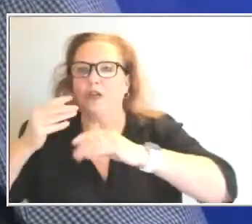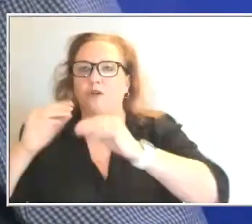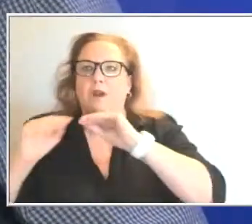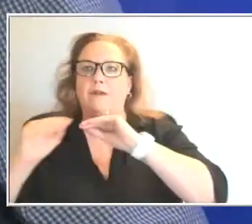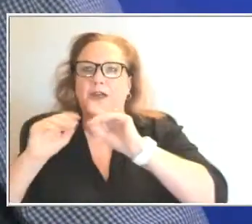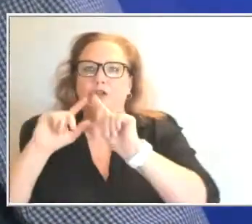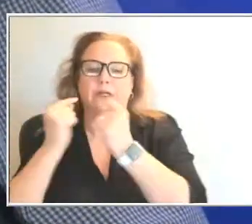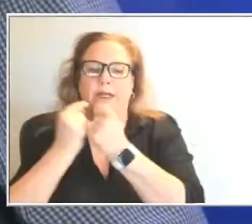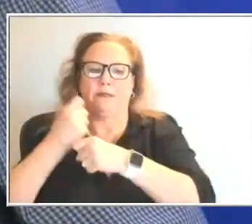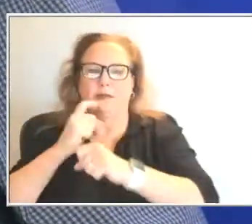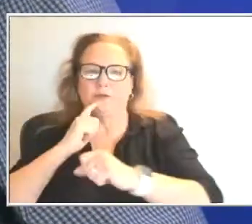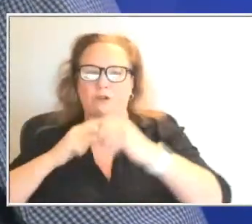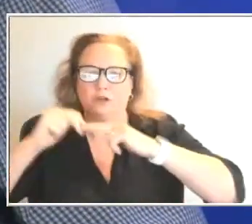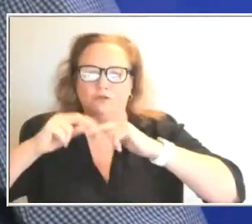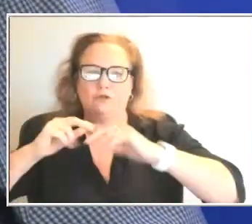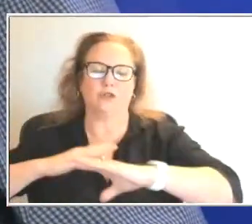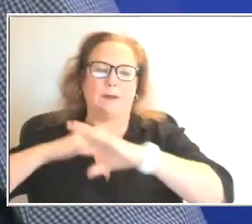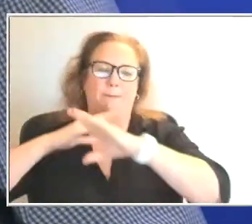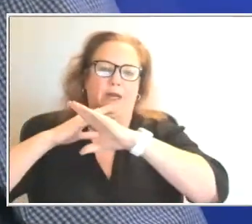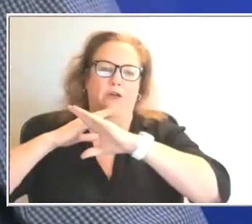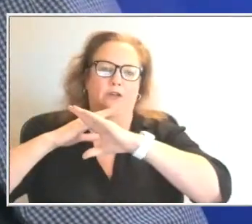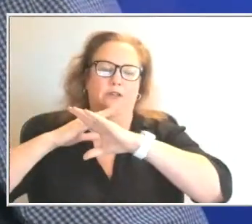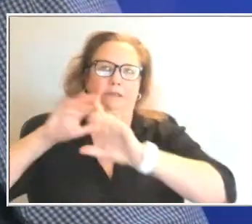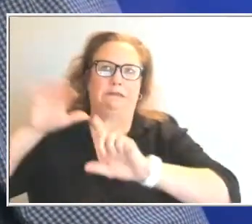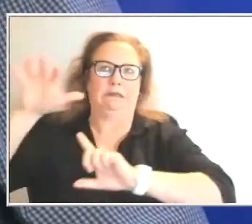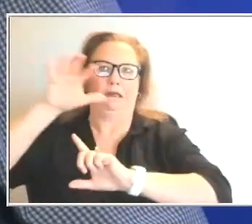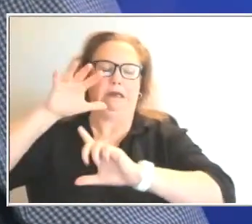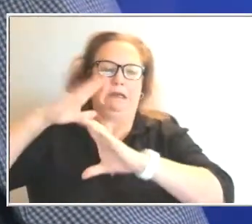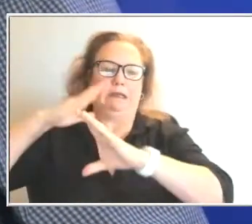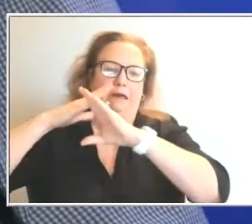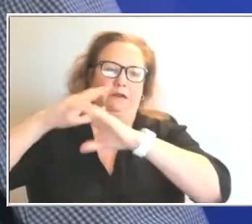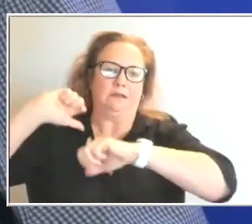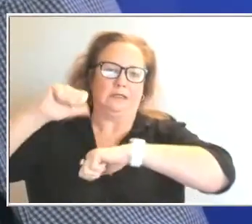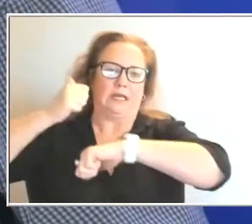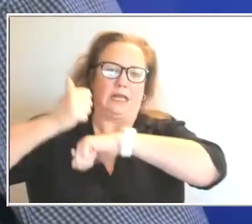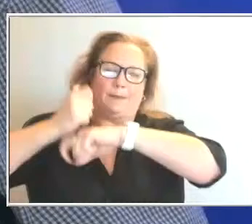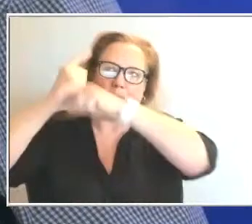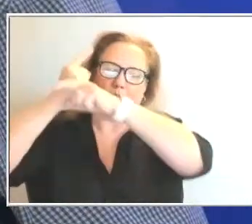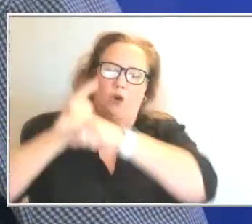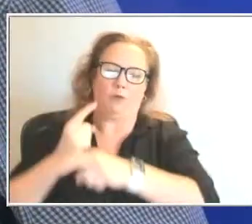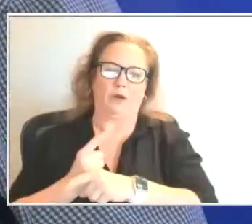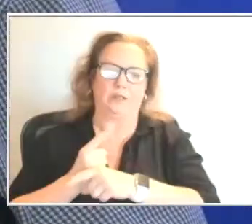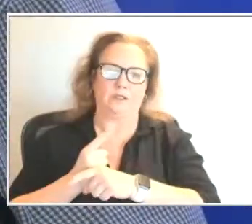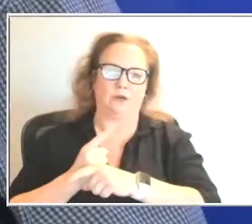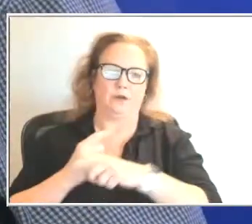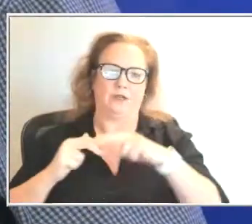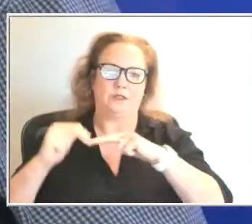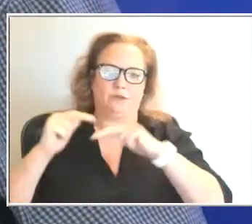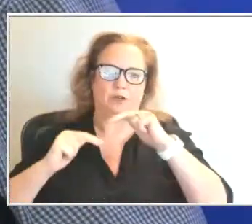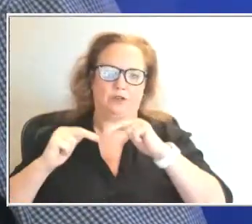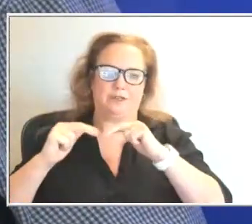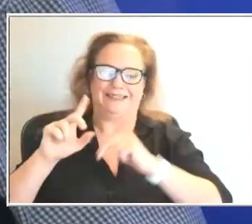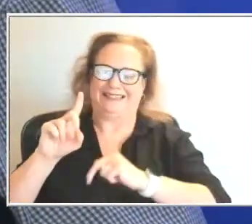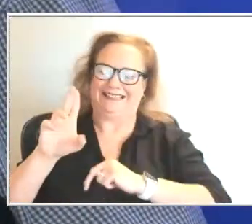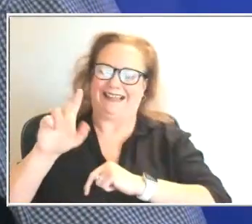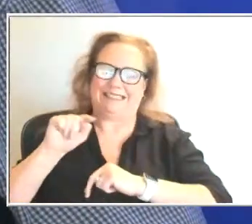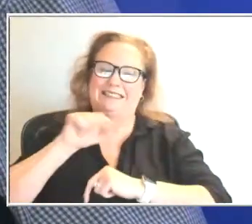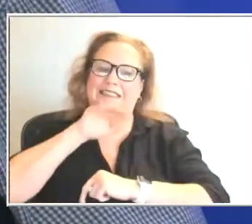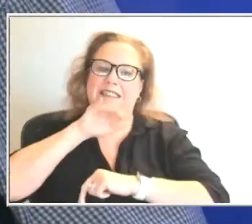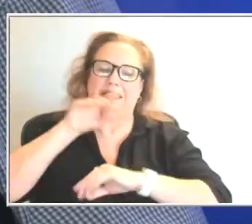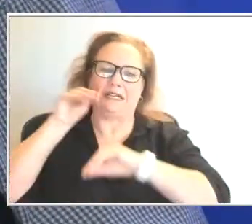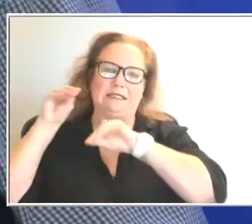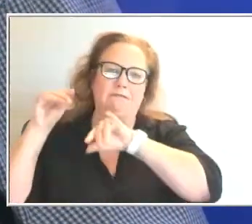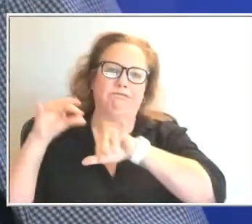that construction barriers are in place and appropriate so that construction dust doesn't impact our patients and